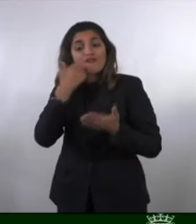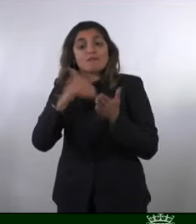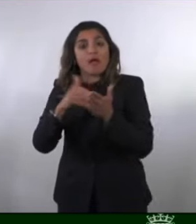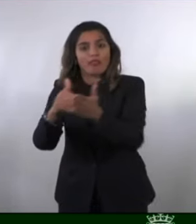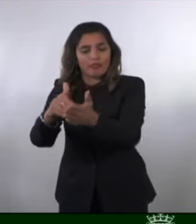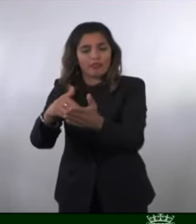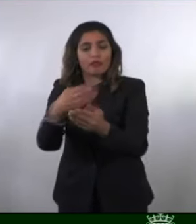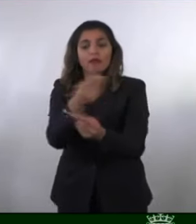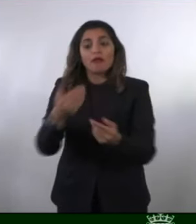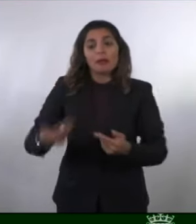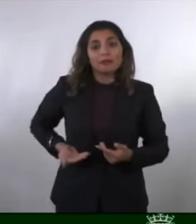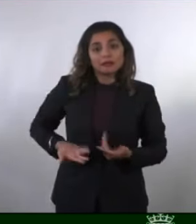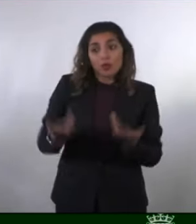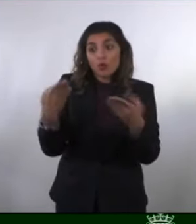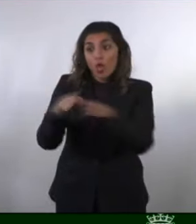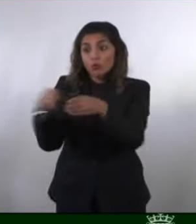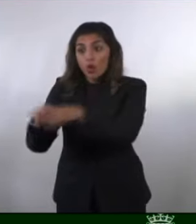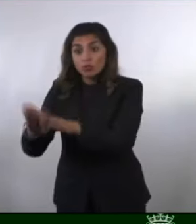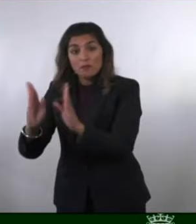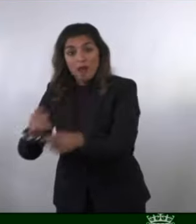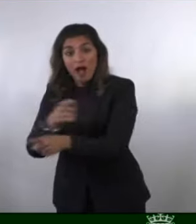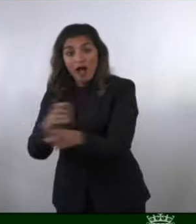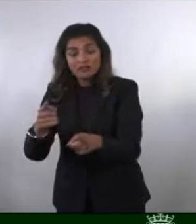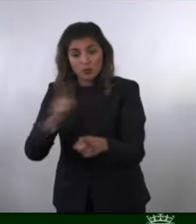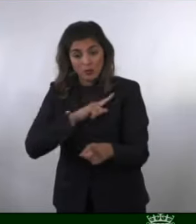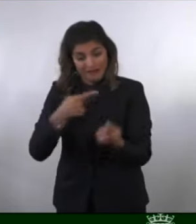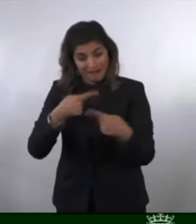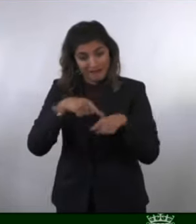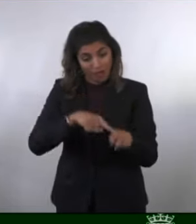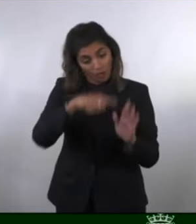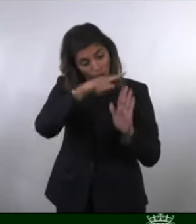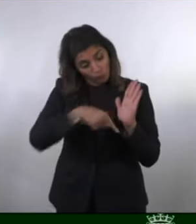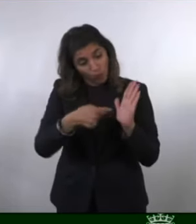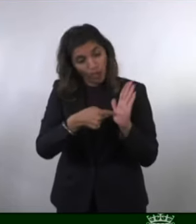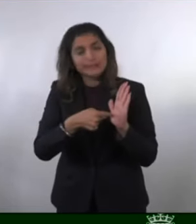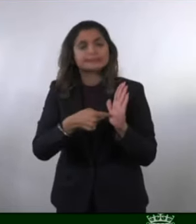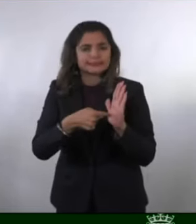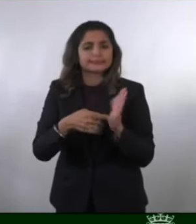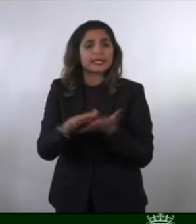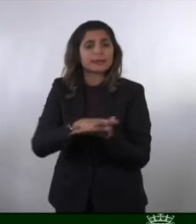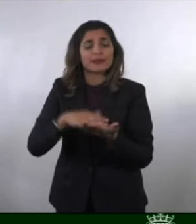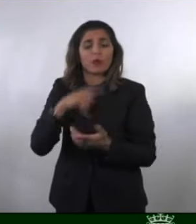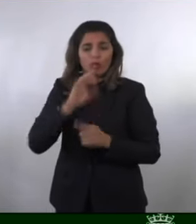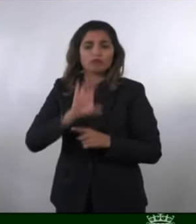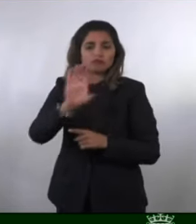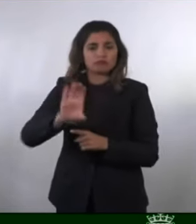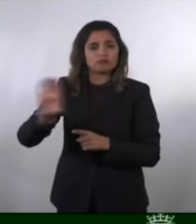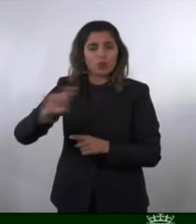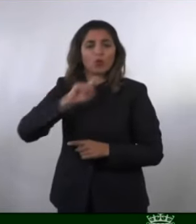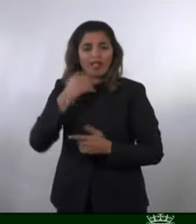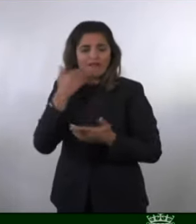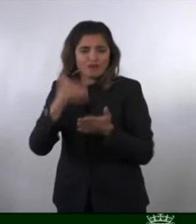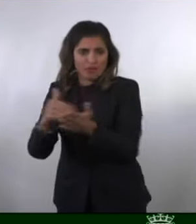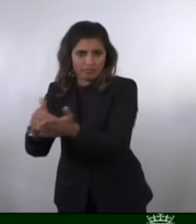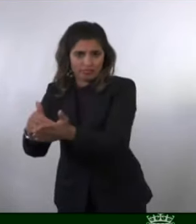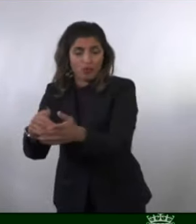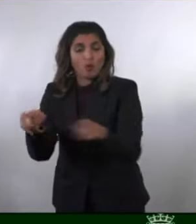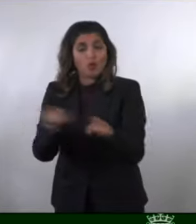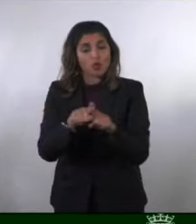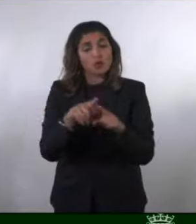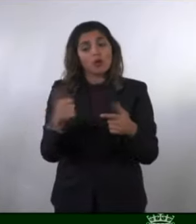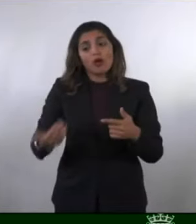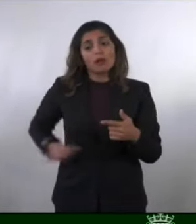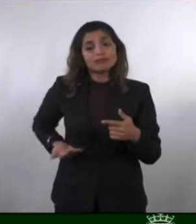close by restrictions in England, and also backdated grants of up to £2,100 per month for businesses in Tier 2